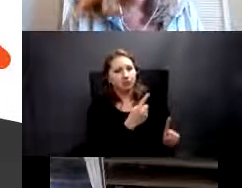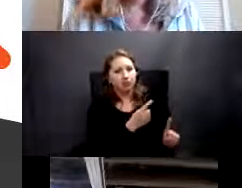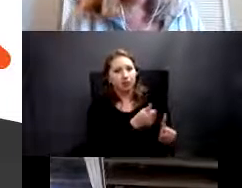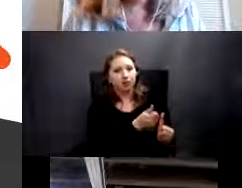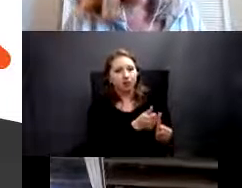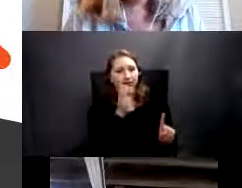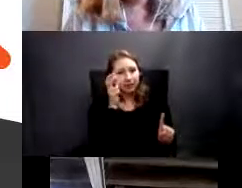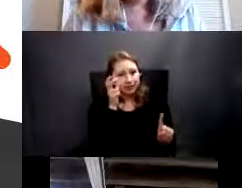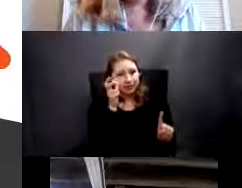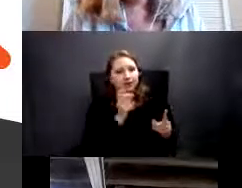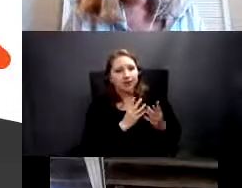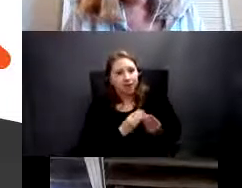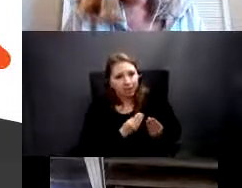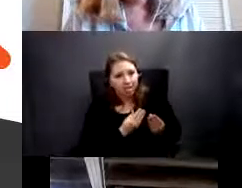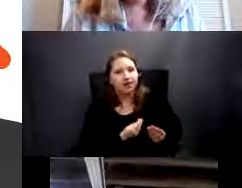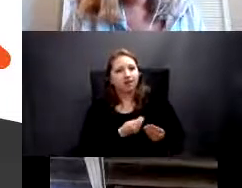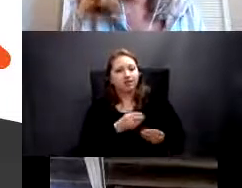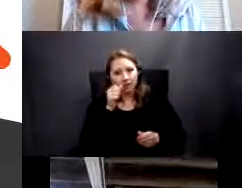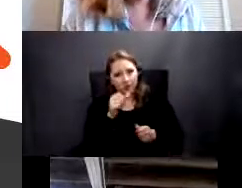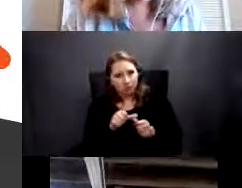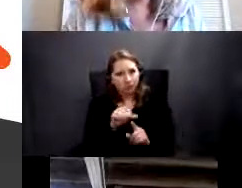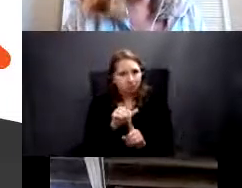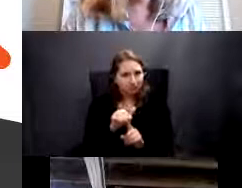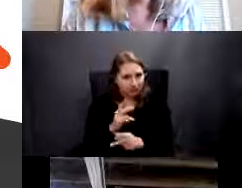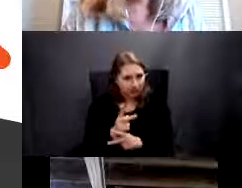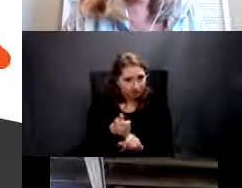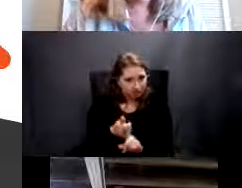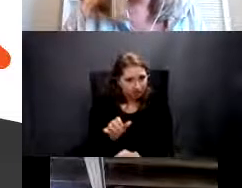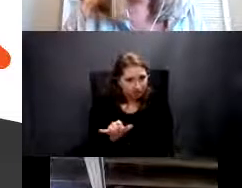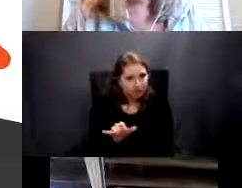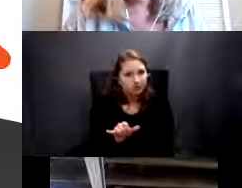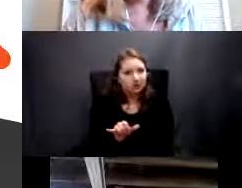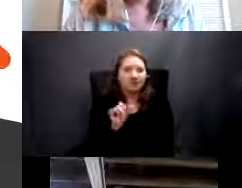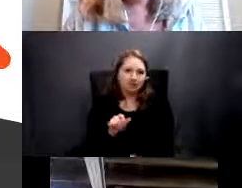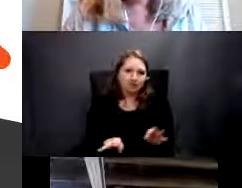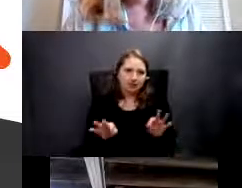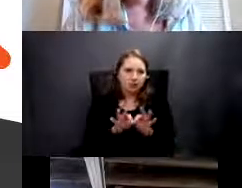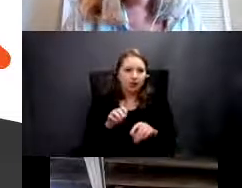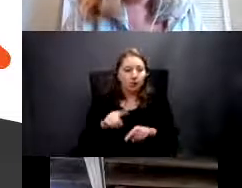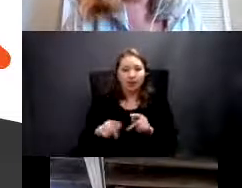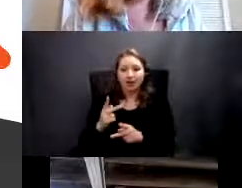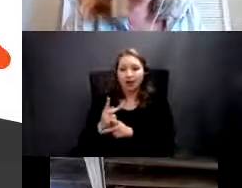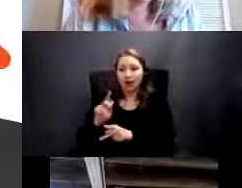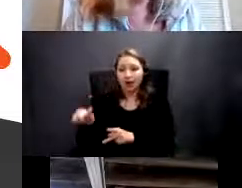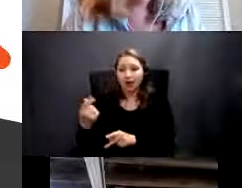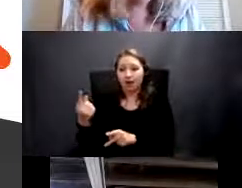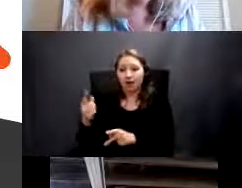and remind you to take care of yourself too, and not just taking care of everybody else.